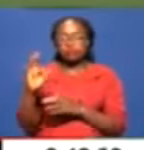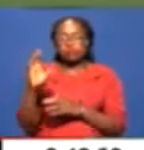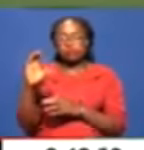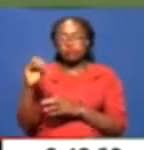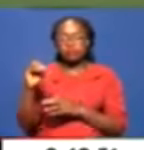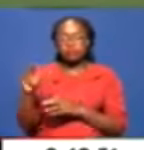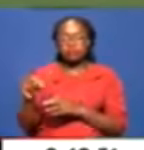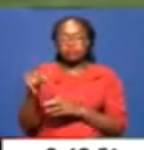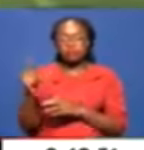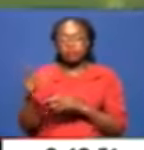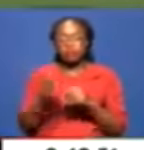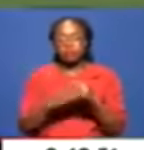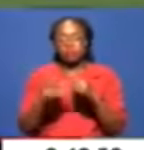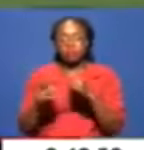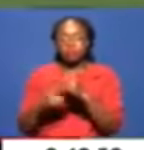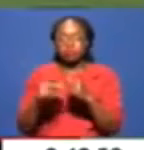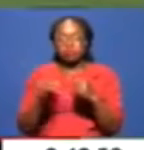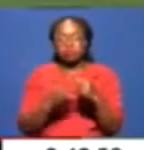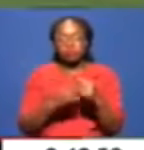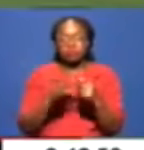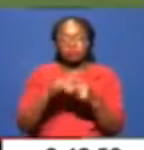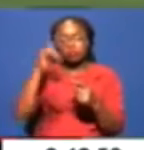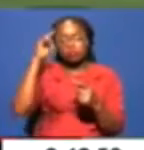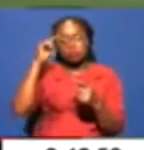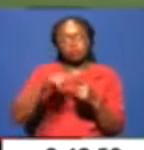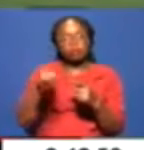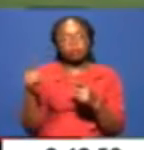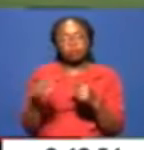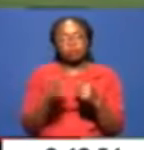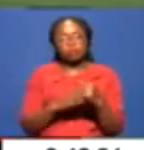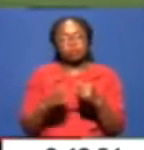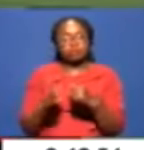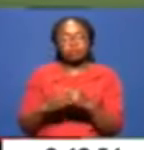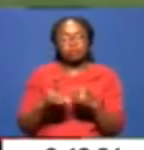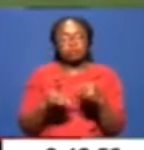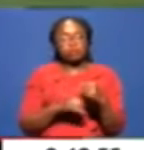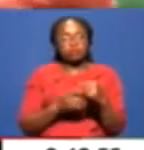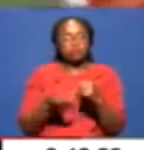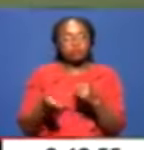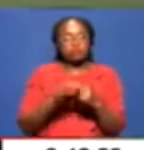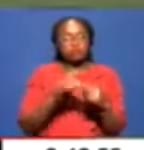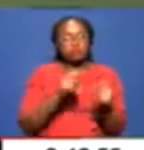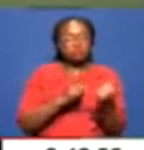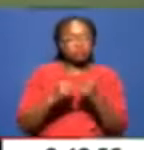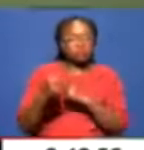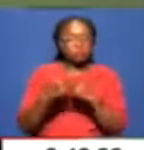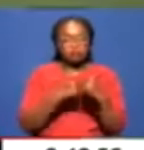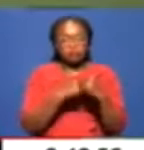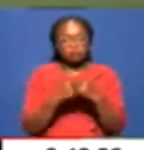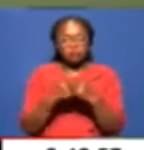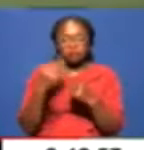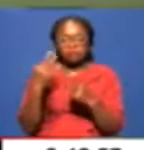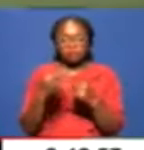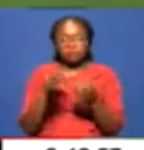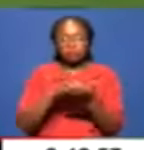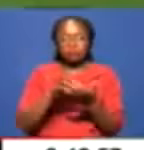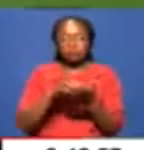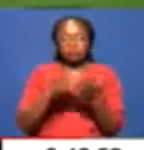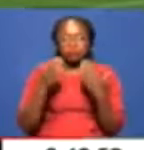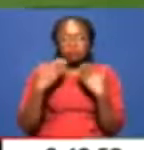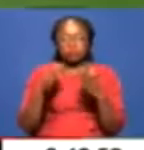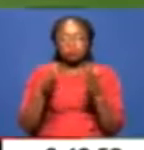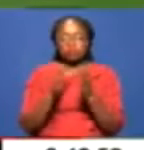1978, but it was until 1996 that they returned to the tournament. They earned a third place finish at the